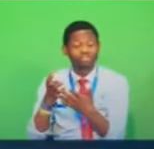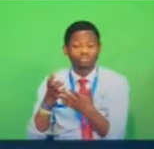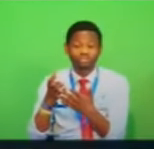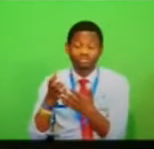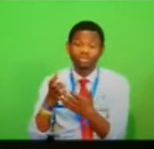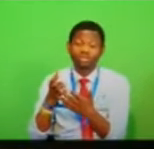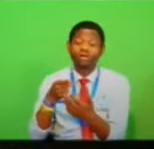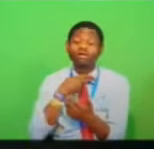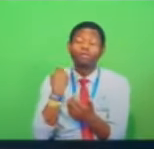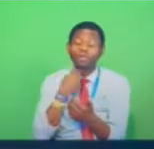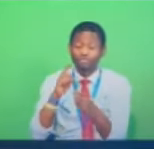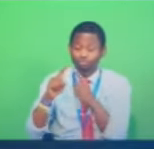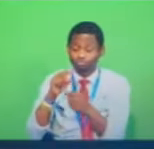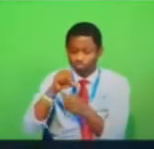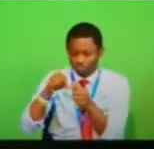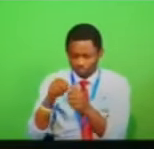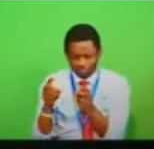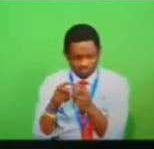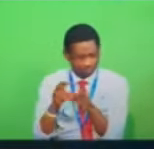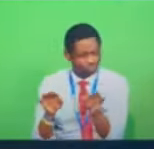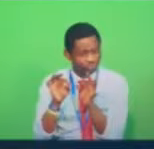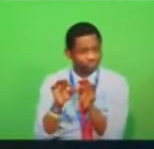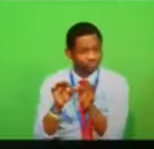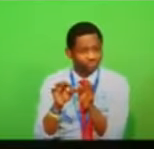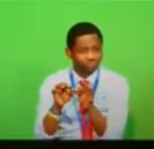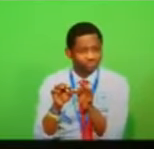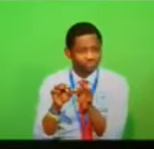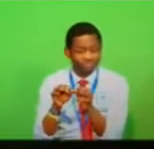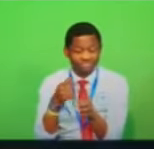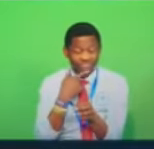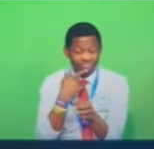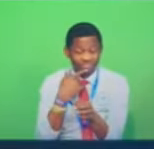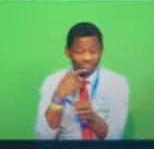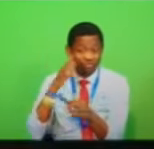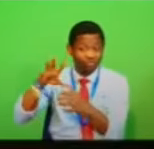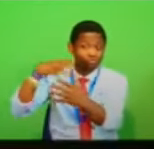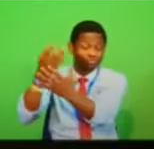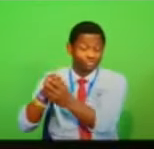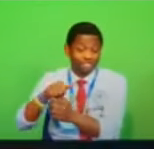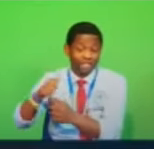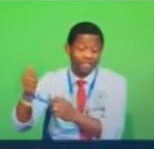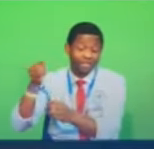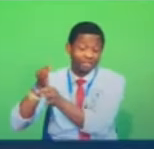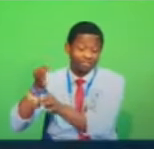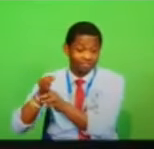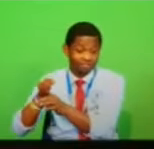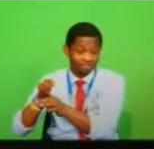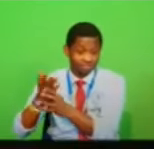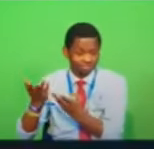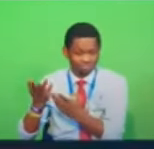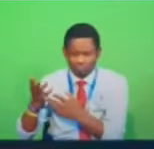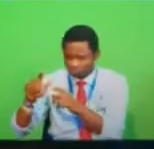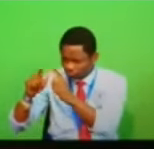the associate pastor, shared, very profound, is in the area of reaching other faiths. Today, as we speak, there are